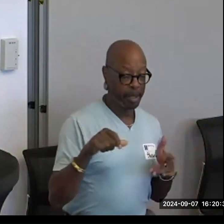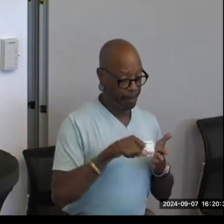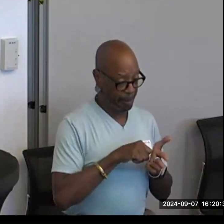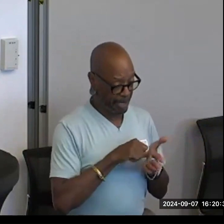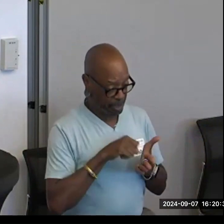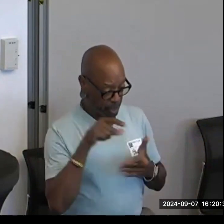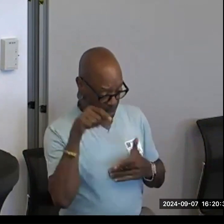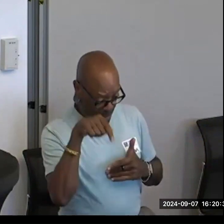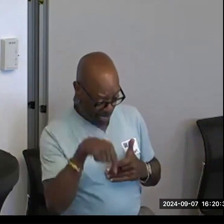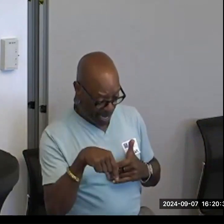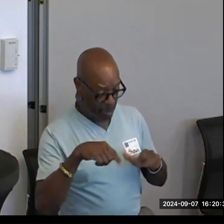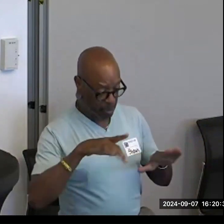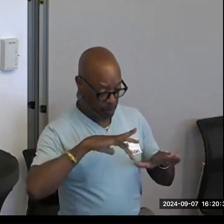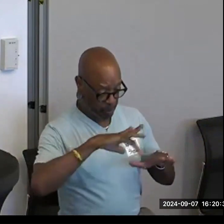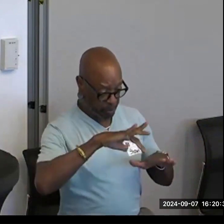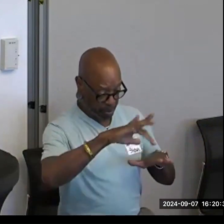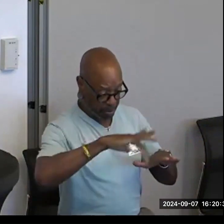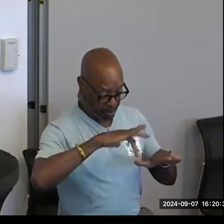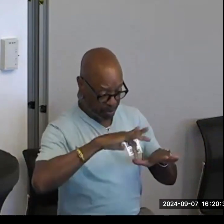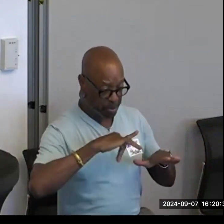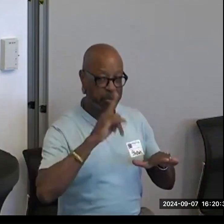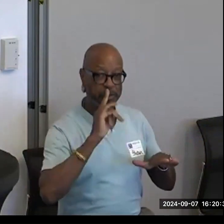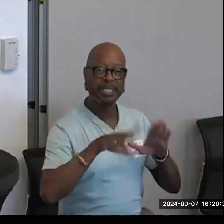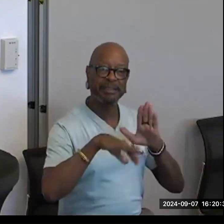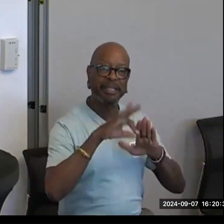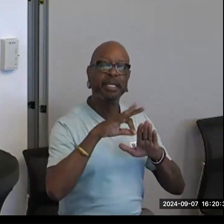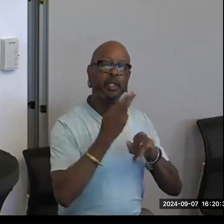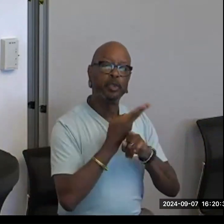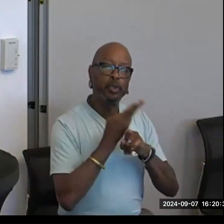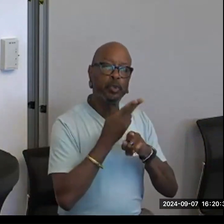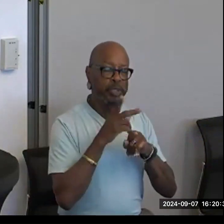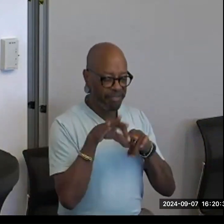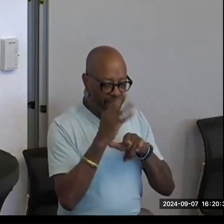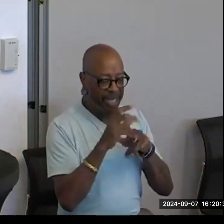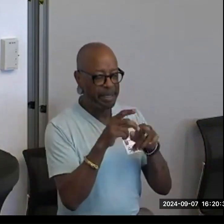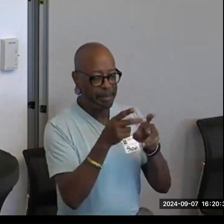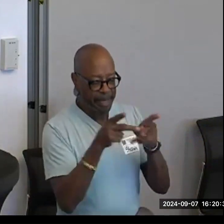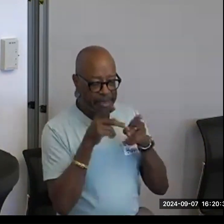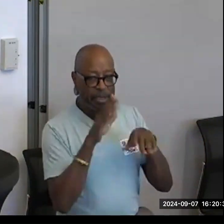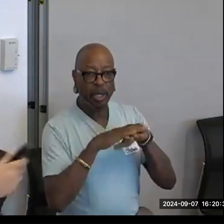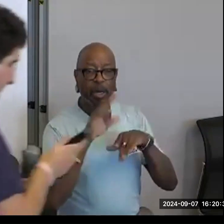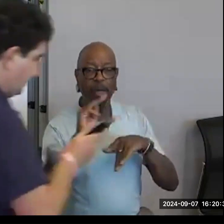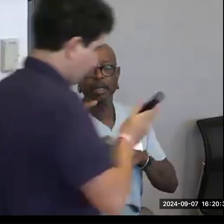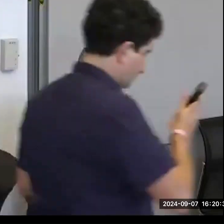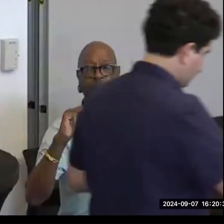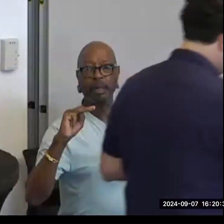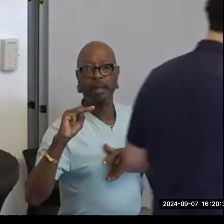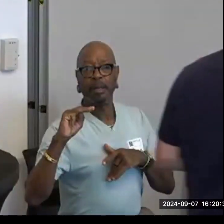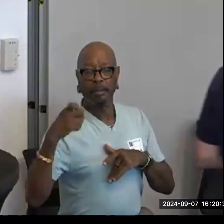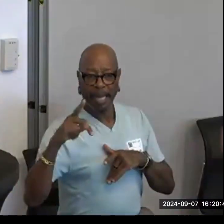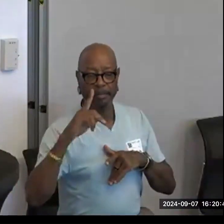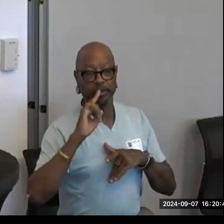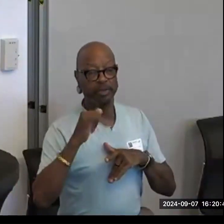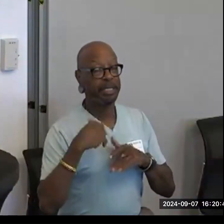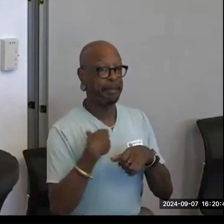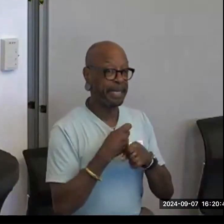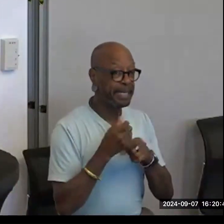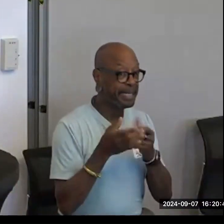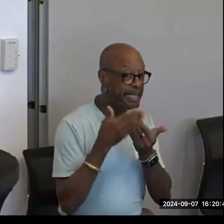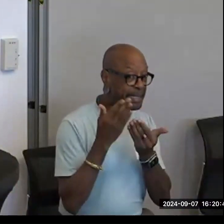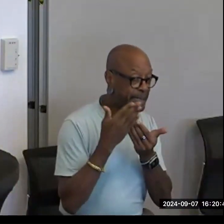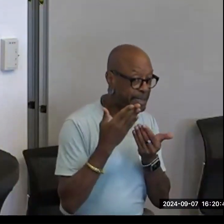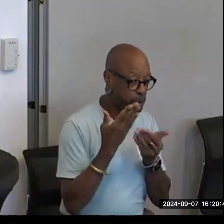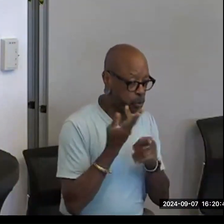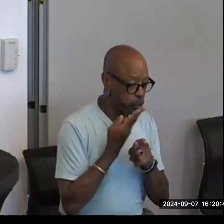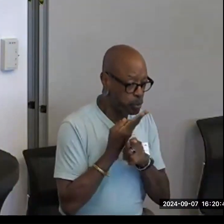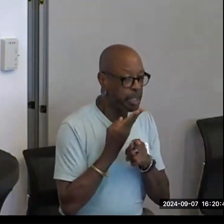down in order to find my way around the map. And we want to make that more seamless. So the idea is at some point you